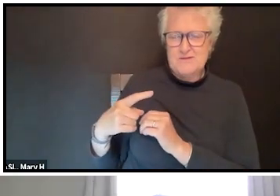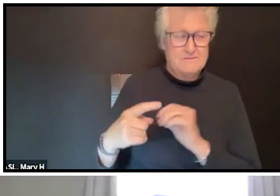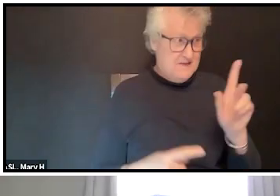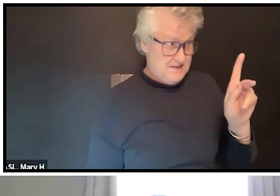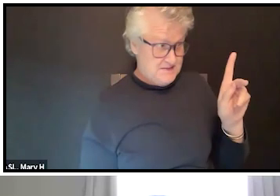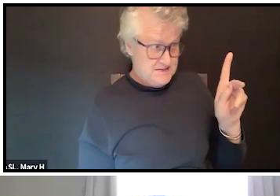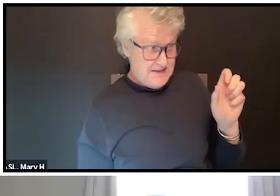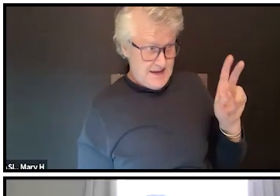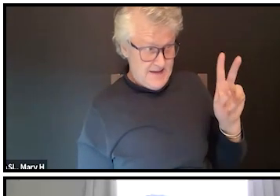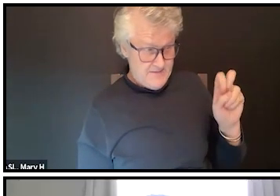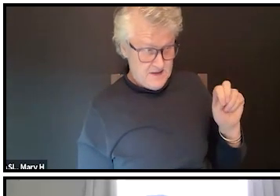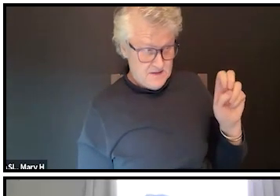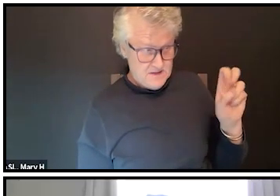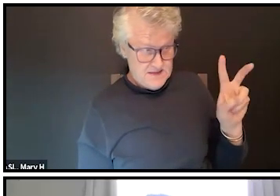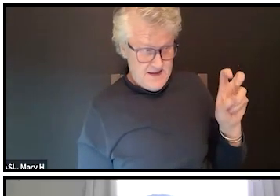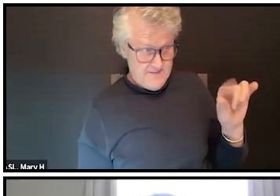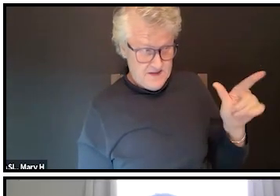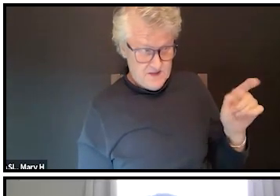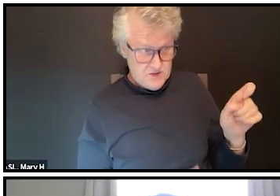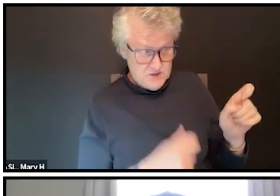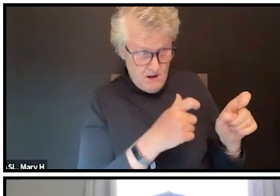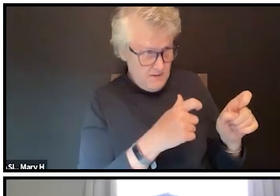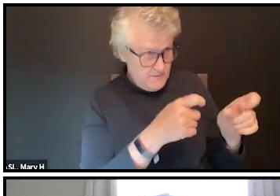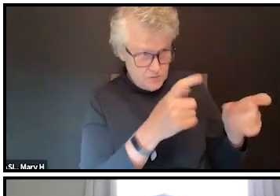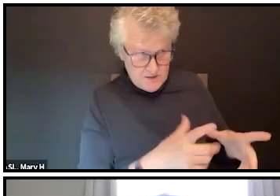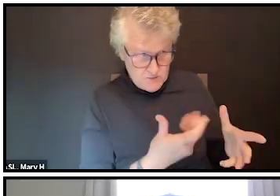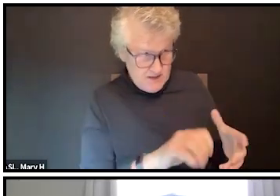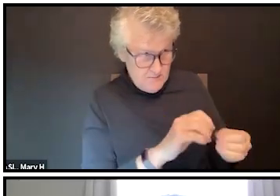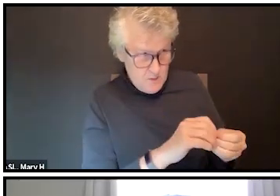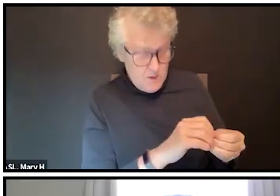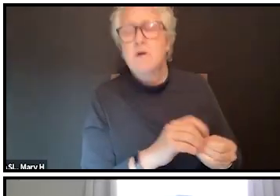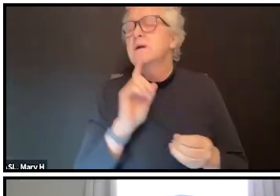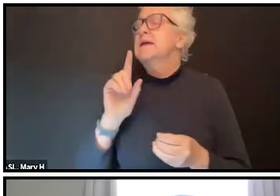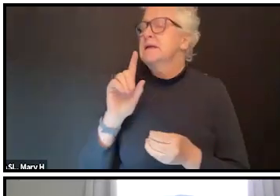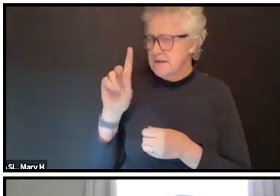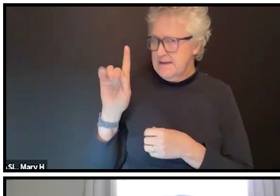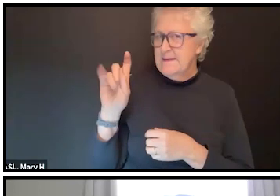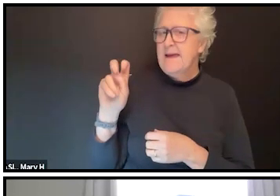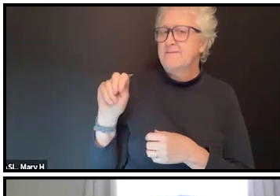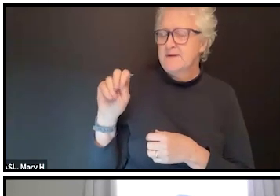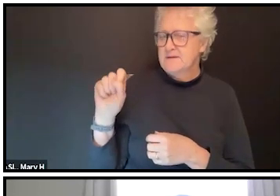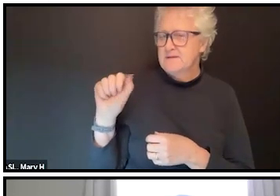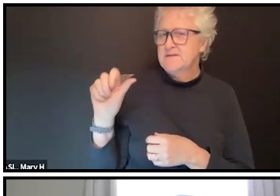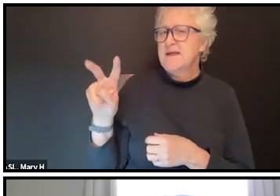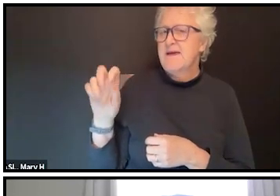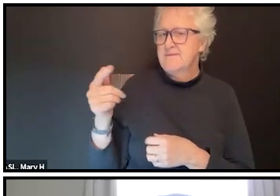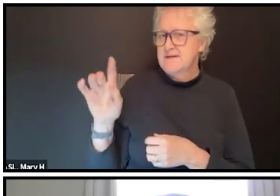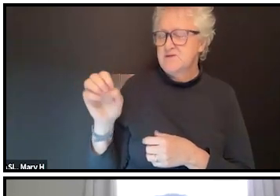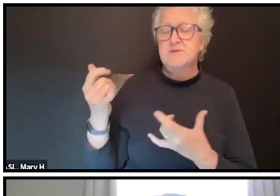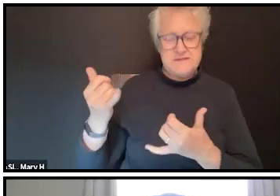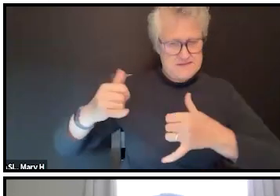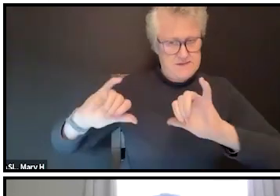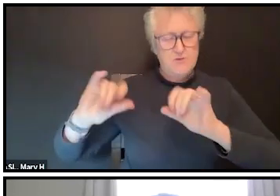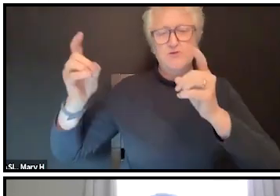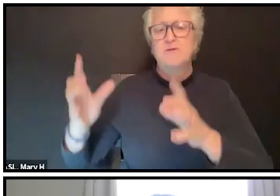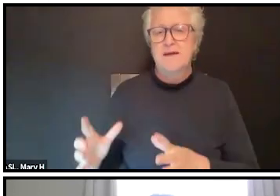director anymore? Kevin Savage still is the director of the Division of Developmental Disabilities. So he is